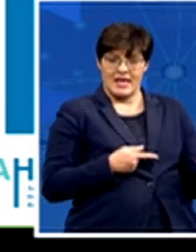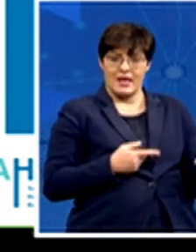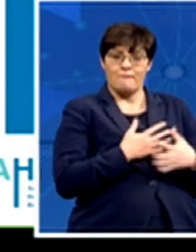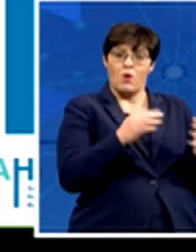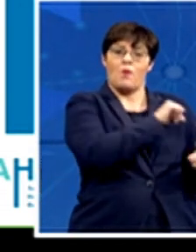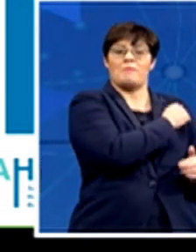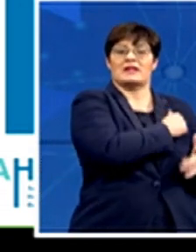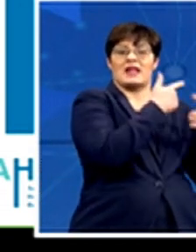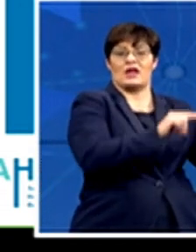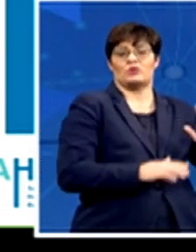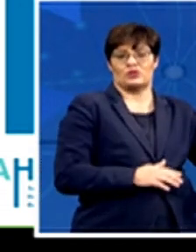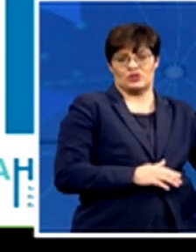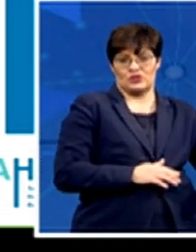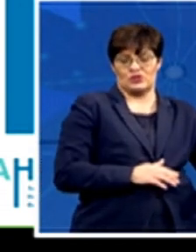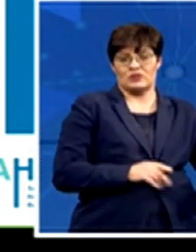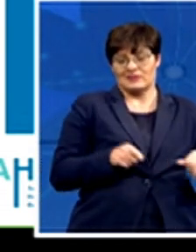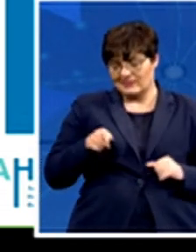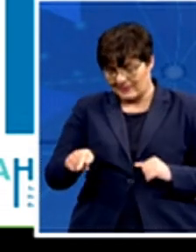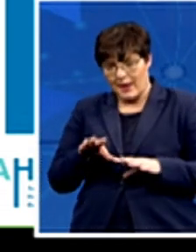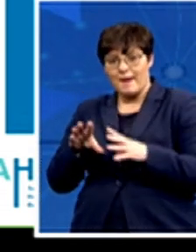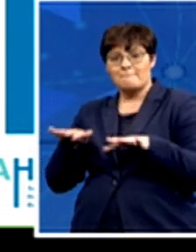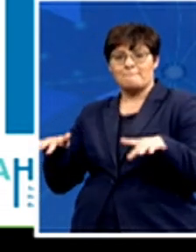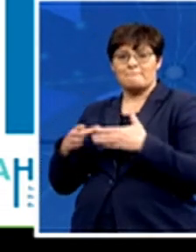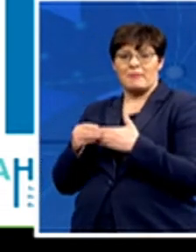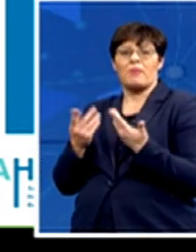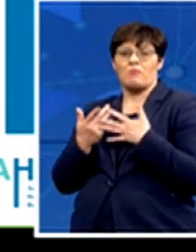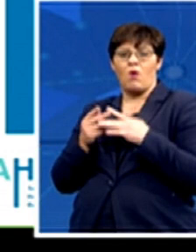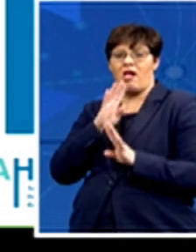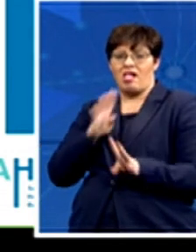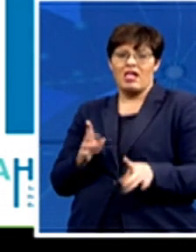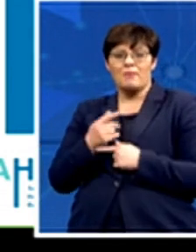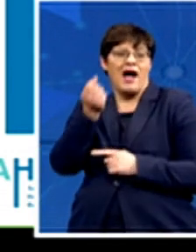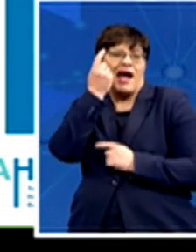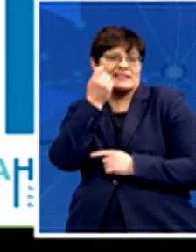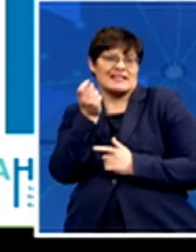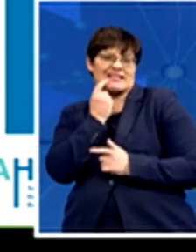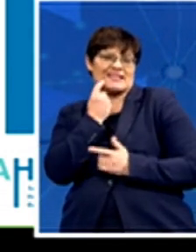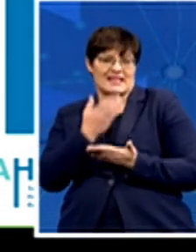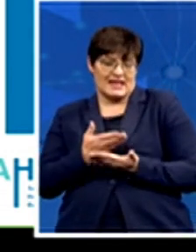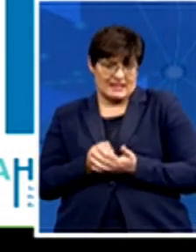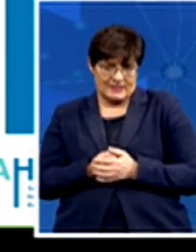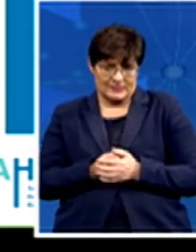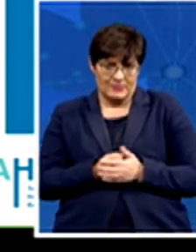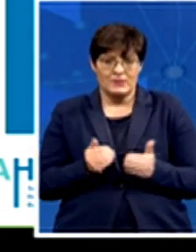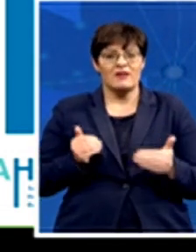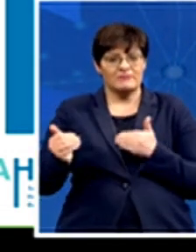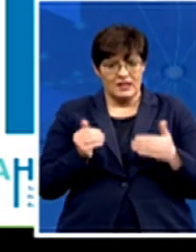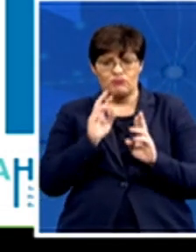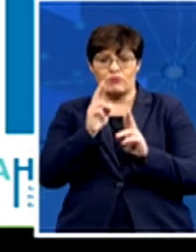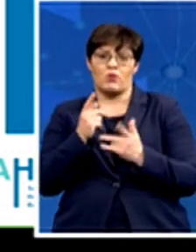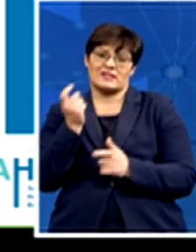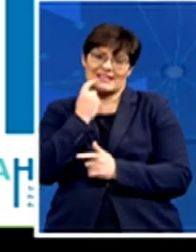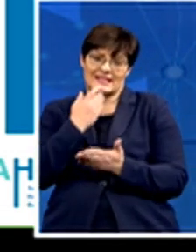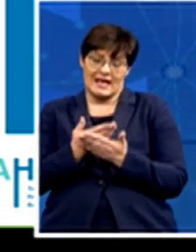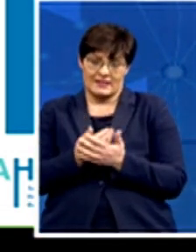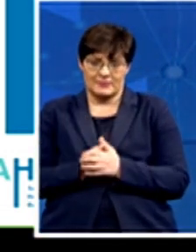one for the member of the public, which is easy to understand and it will facilitate reporting. Then, once the